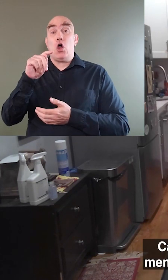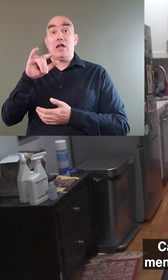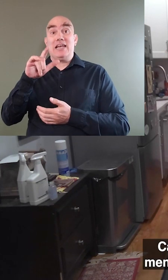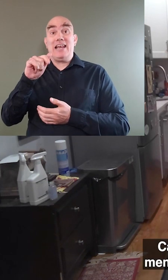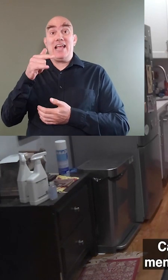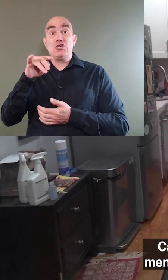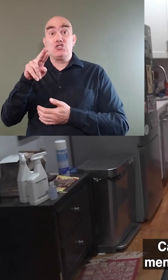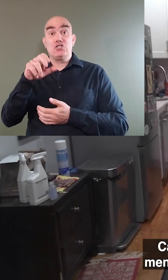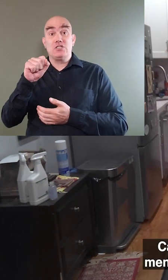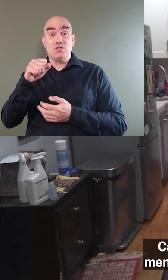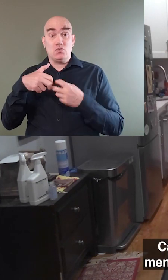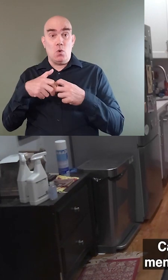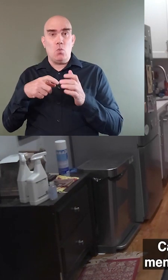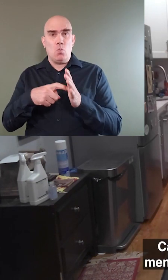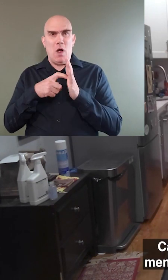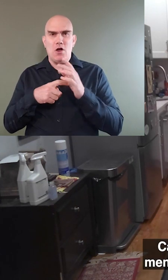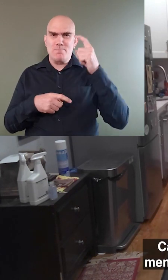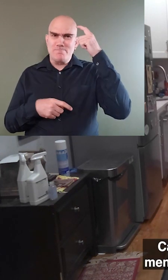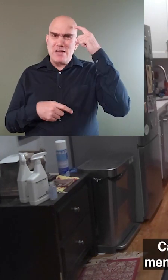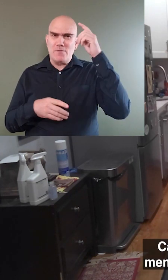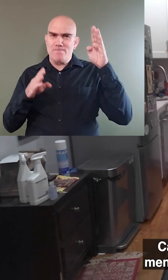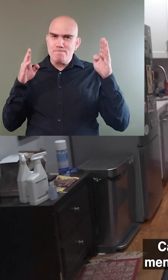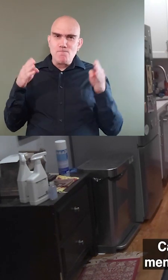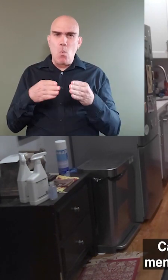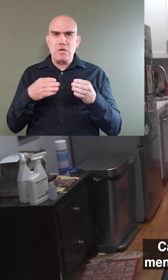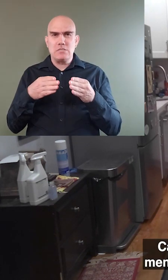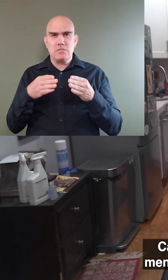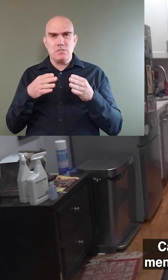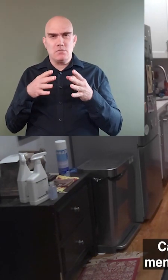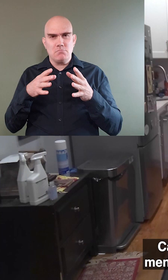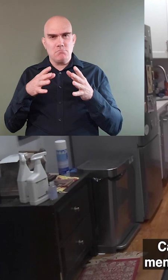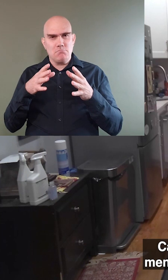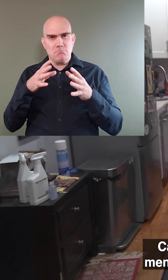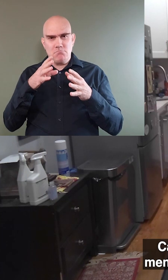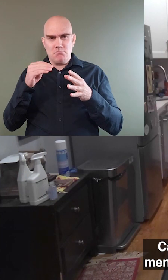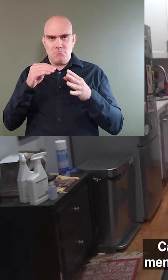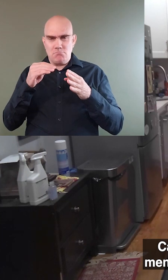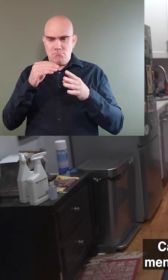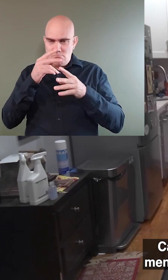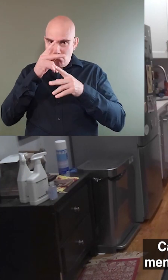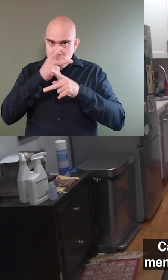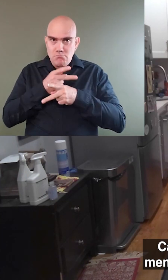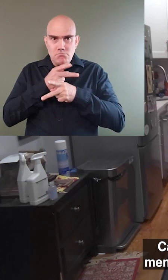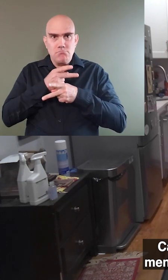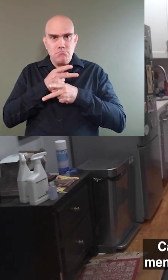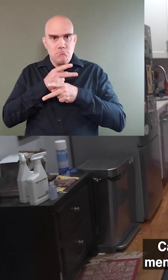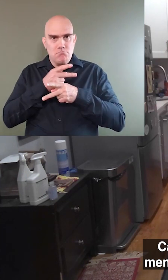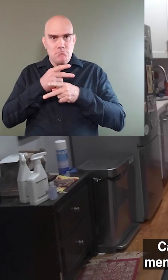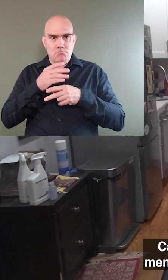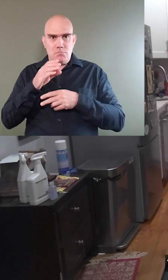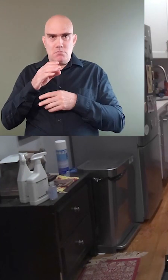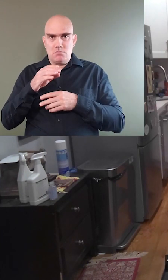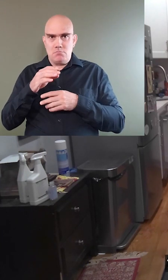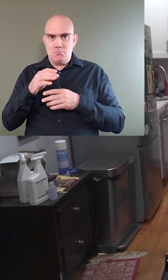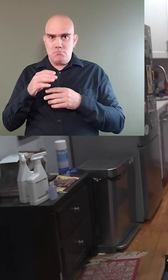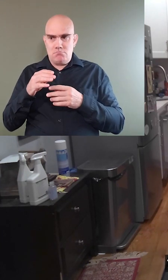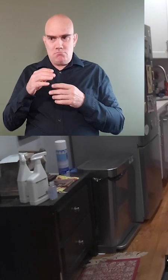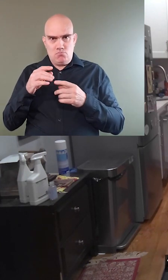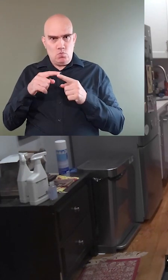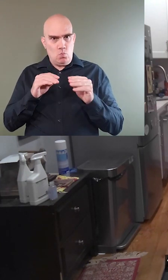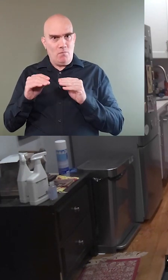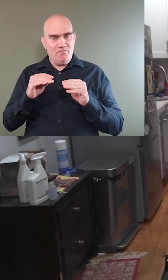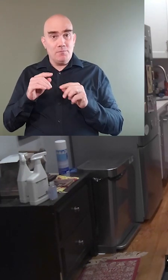Cartilaginous joints require mental focus and concentration to